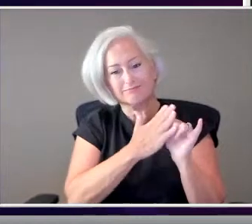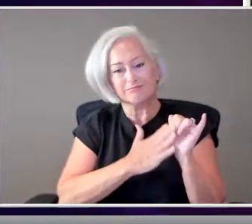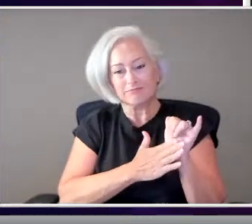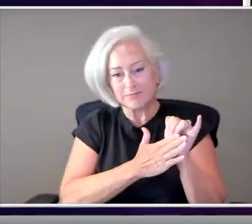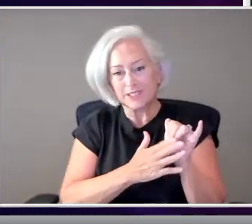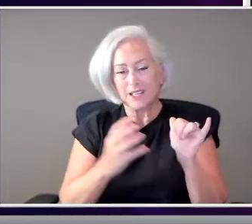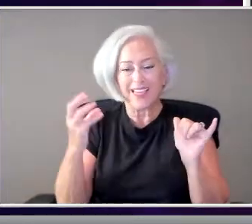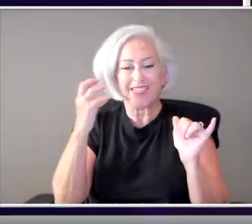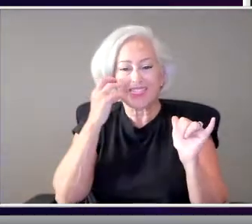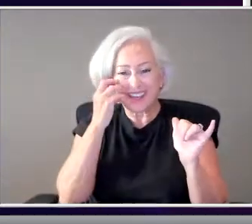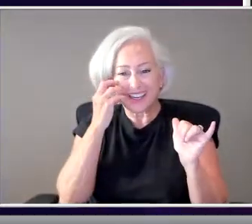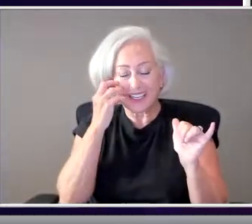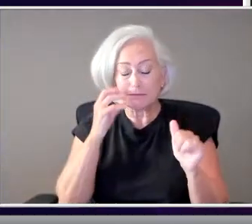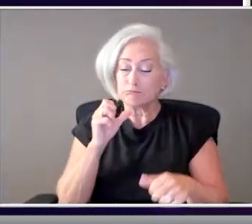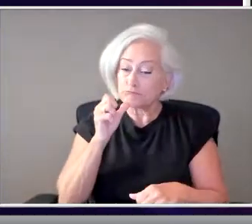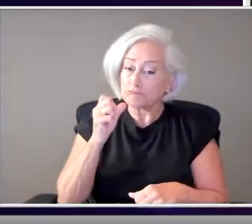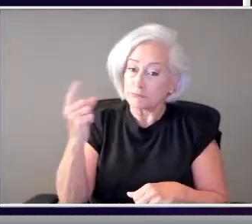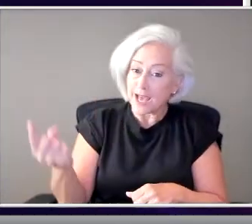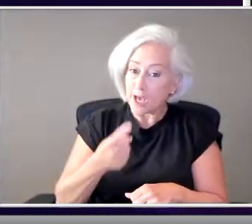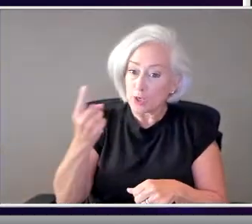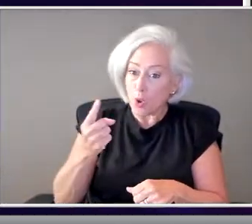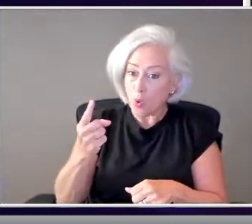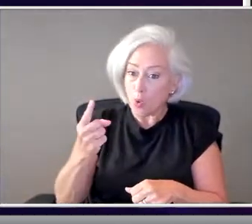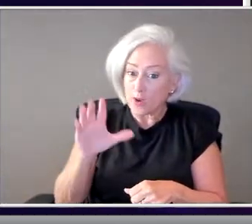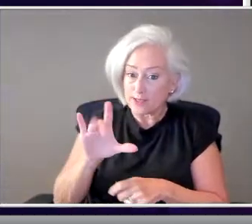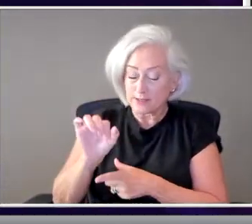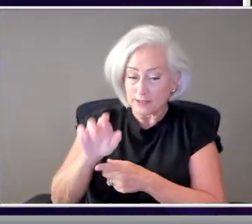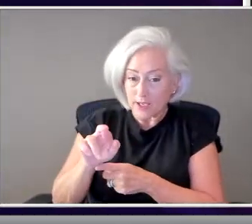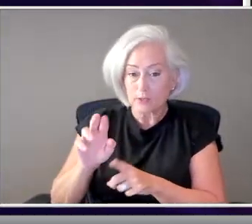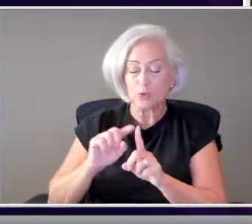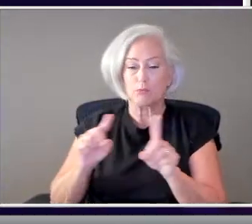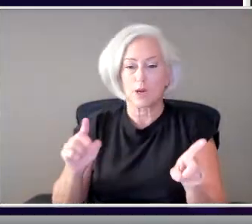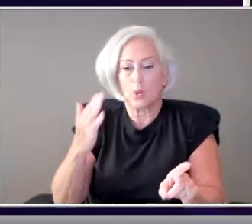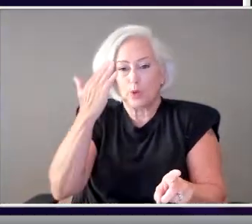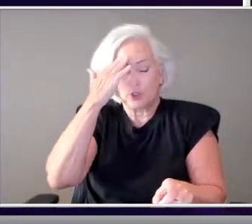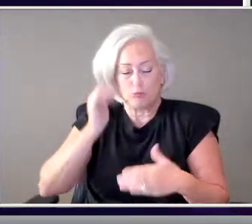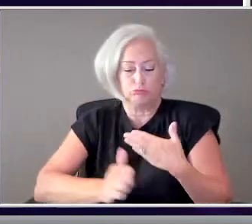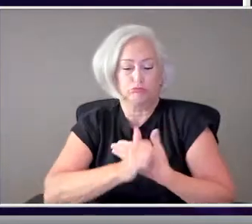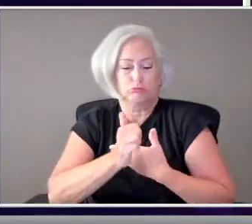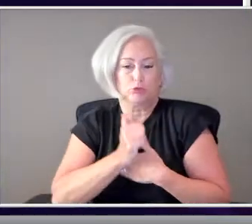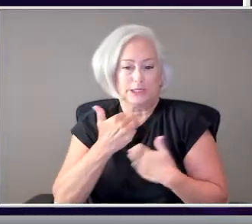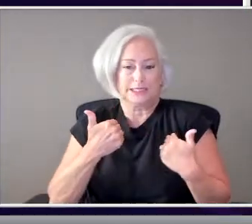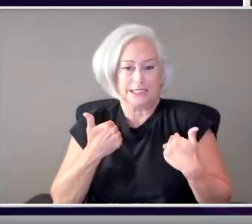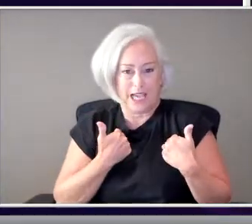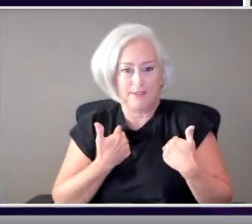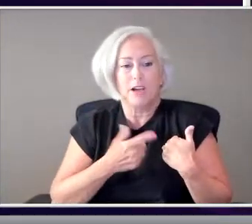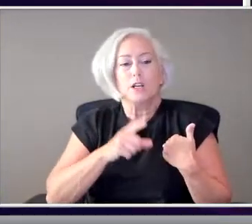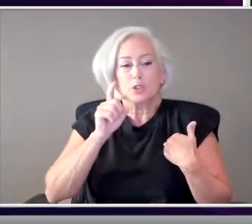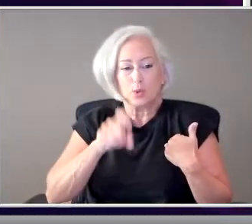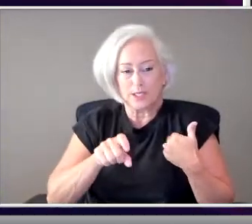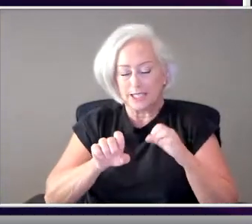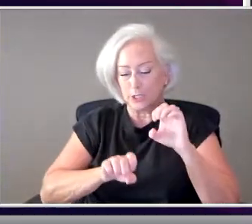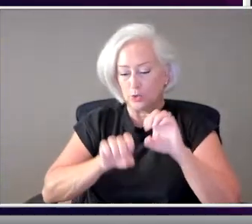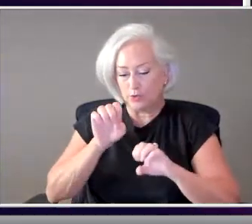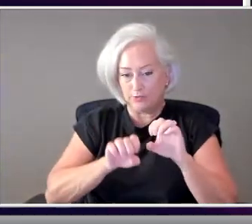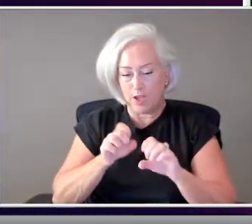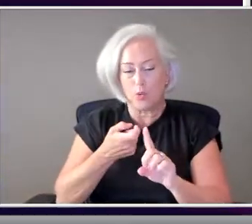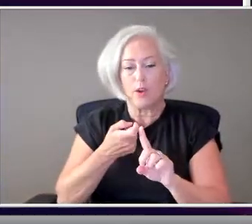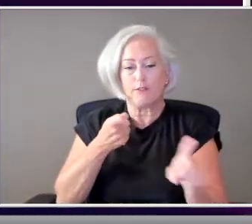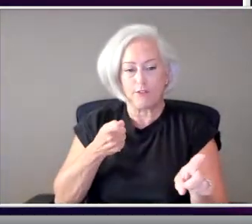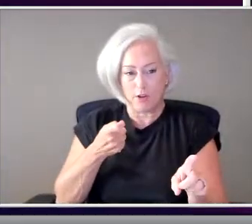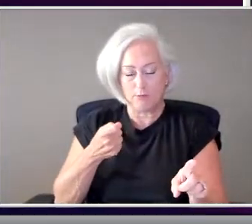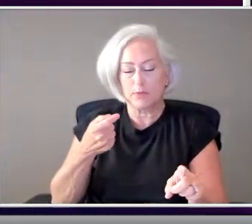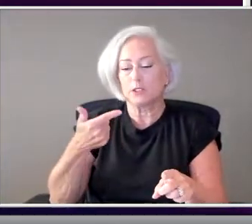always cancer or precancerous, but we know that they are at risk of that. And so they need to be evaluated by a gynecologist. And a lot of times here at KU, we